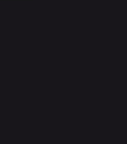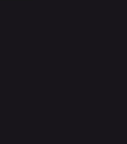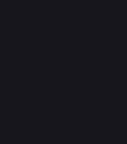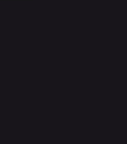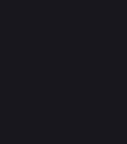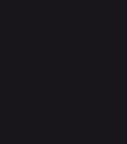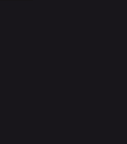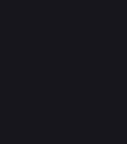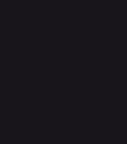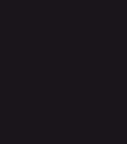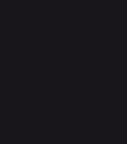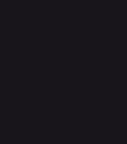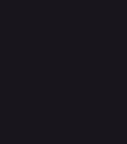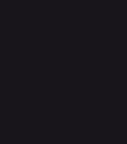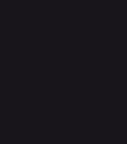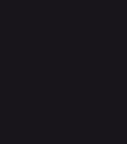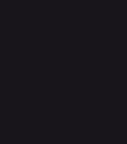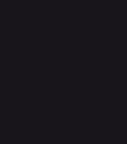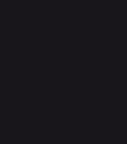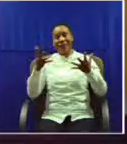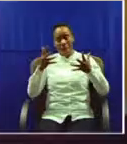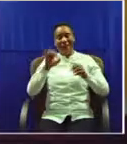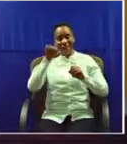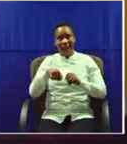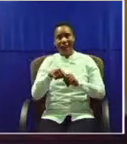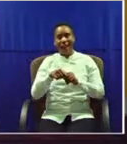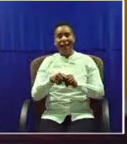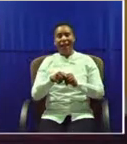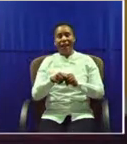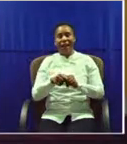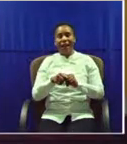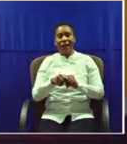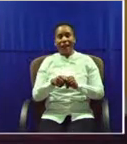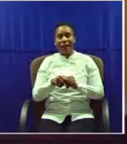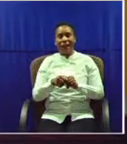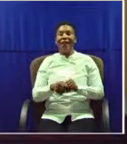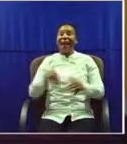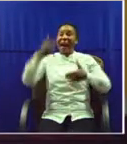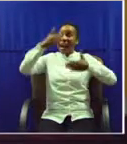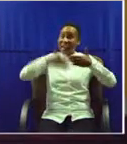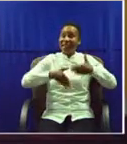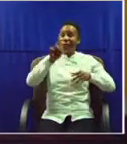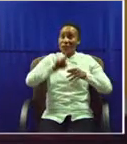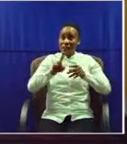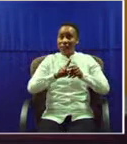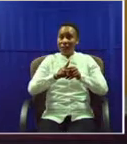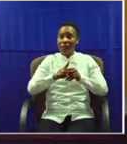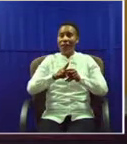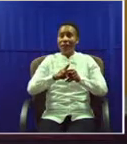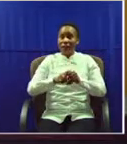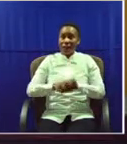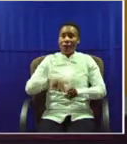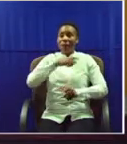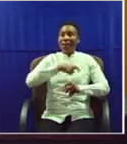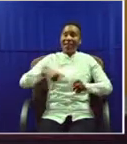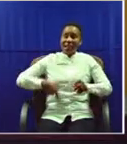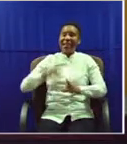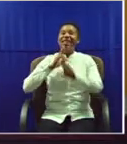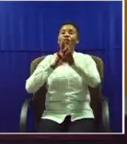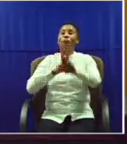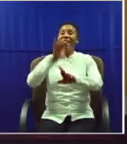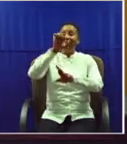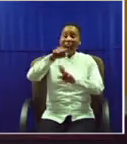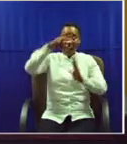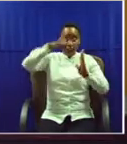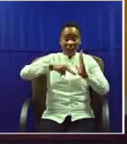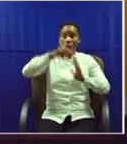Speaker. Siaya, somewhere. The ultimate will be that the president will read his response and we